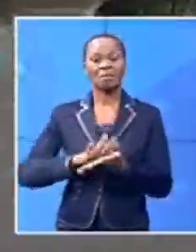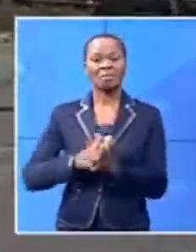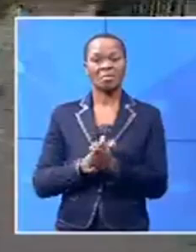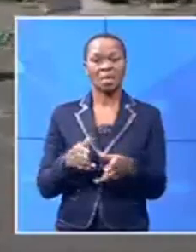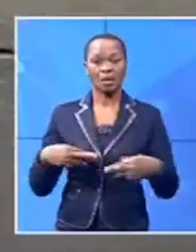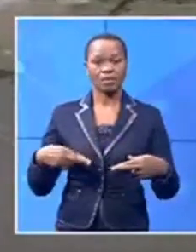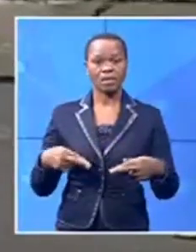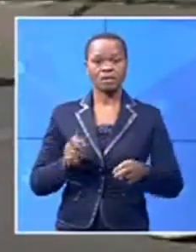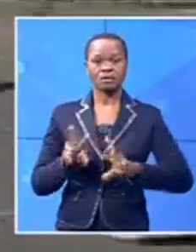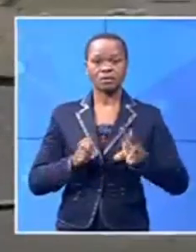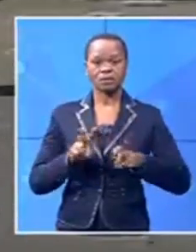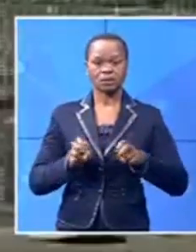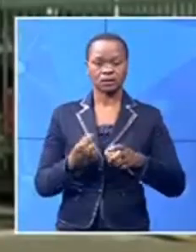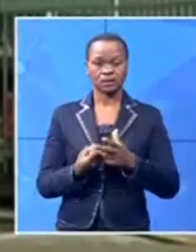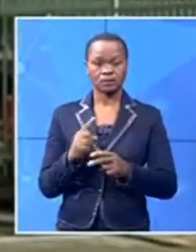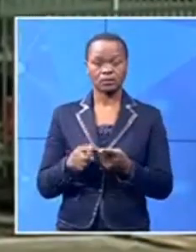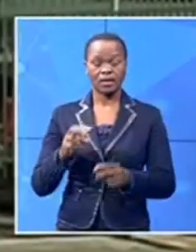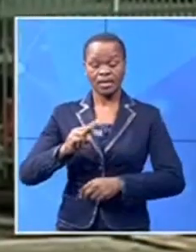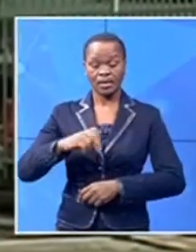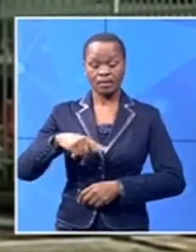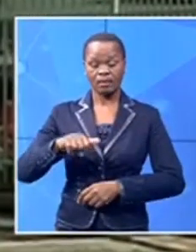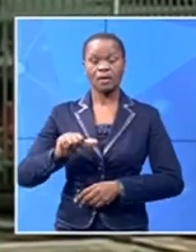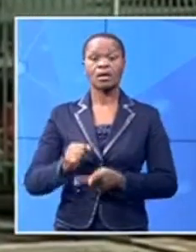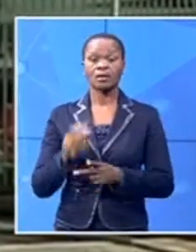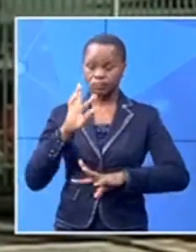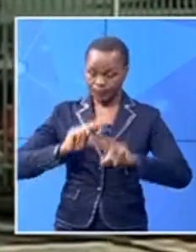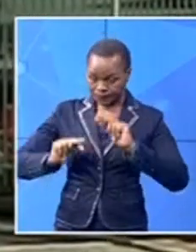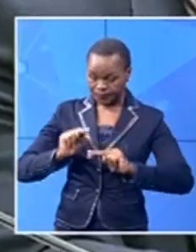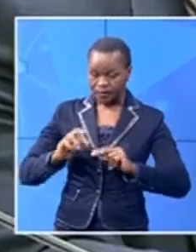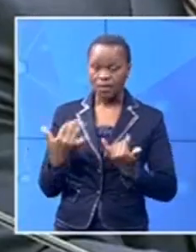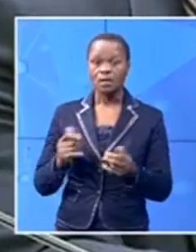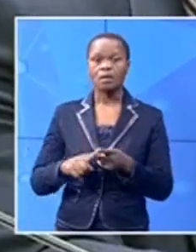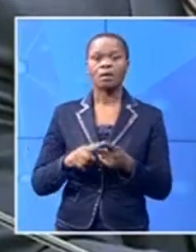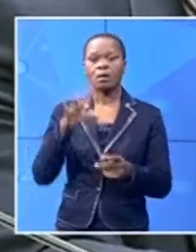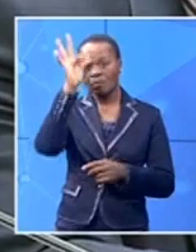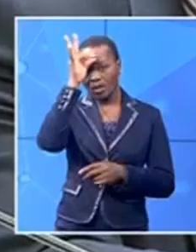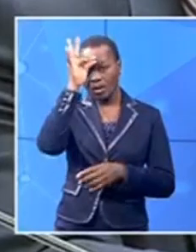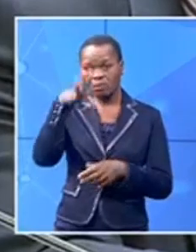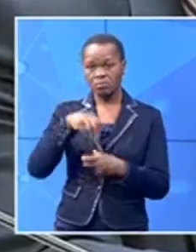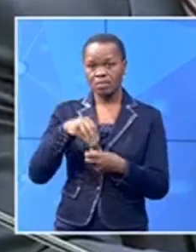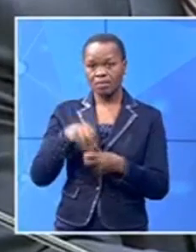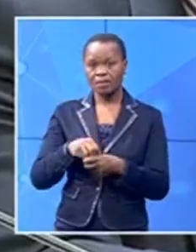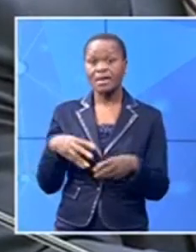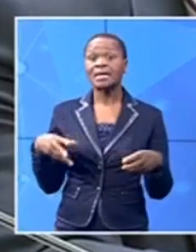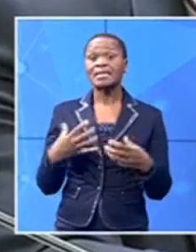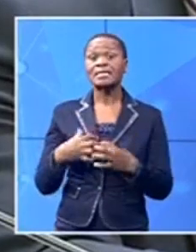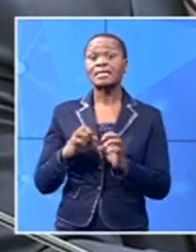kwepahla kunye nokuzitapela. I-NPA nayo ithetshenezwa ngebatsho yokuthi kunamapholisa athindekako emigurugurwini